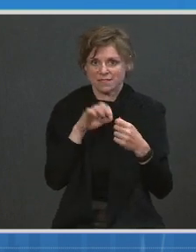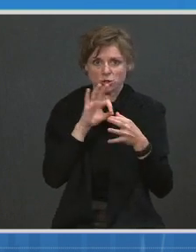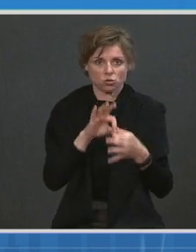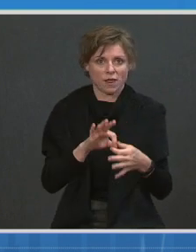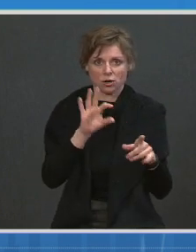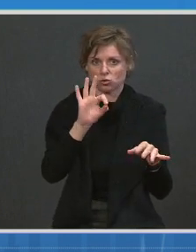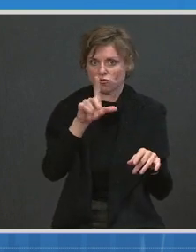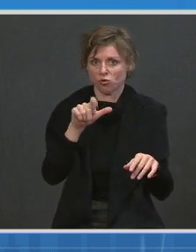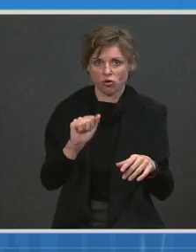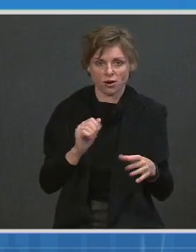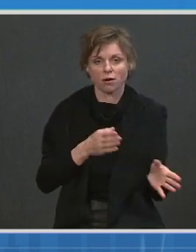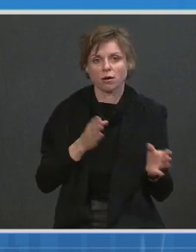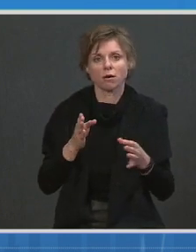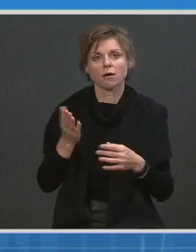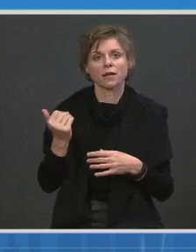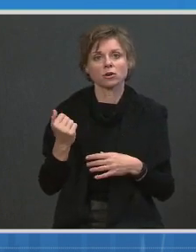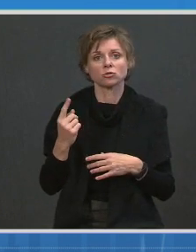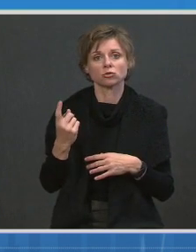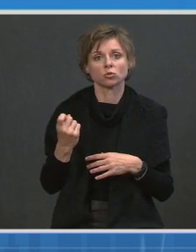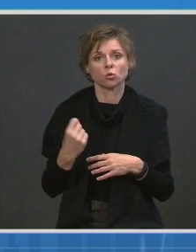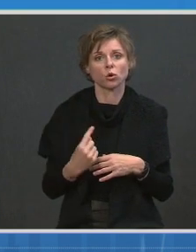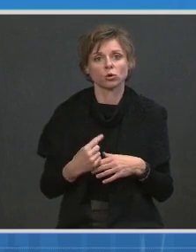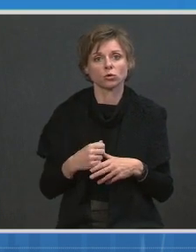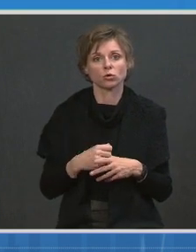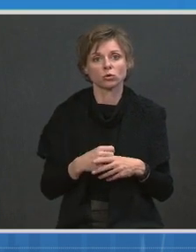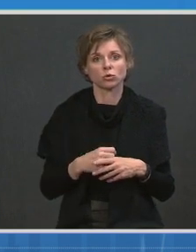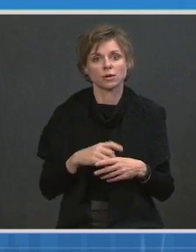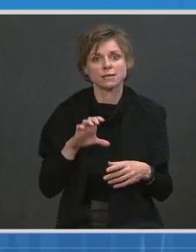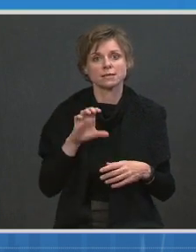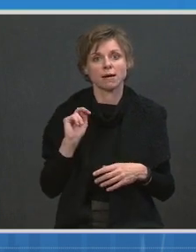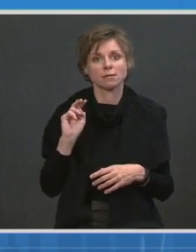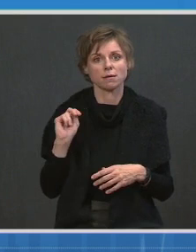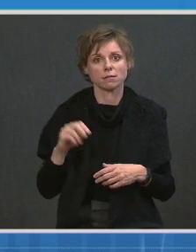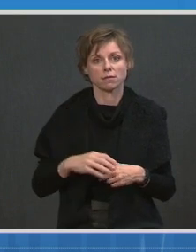question. Next, we'll go to Caitlin Collins at CNN.